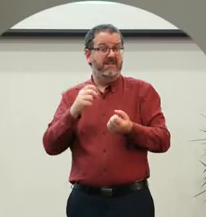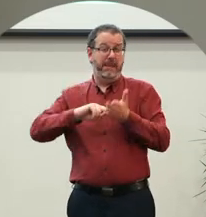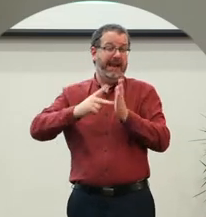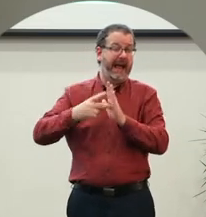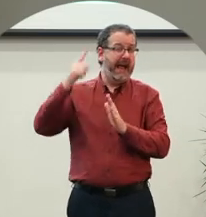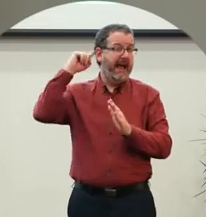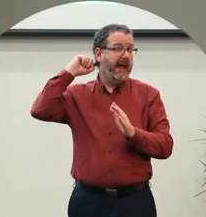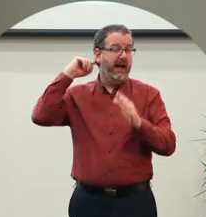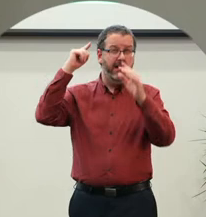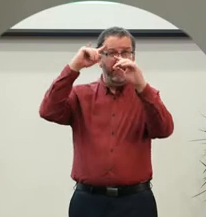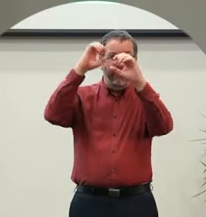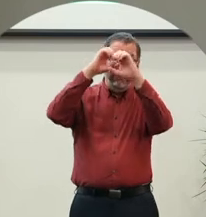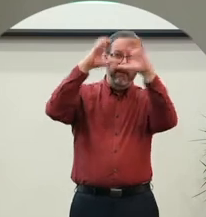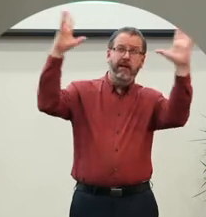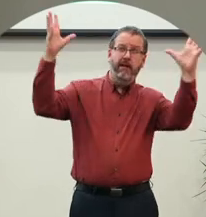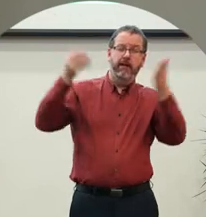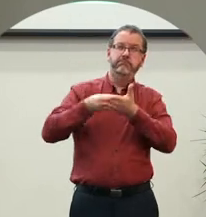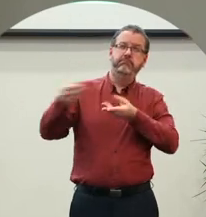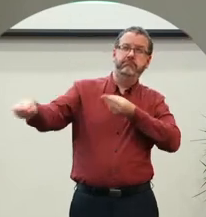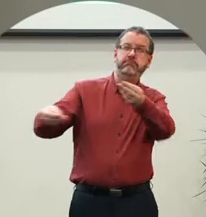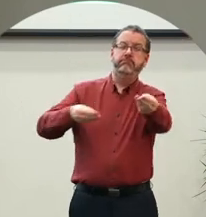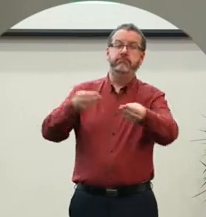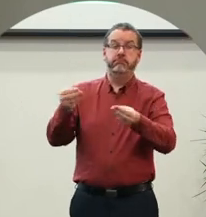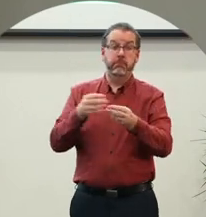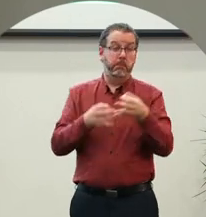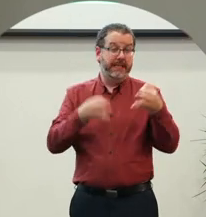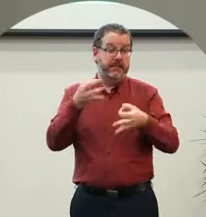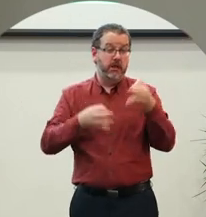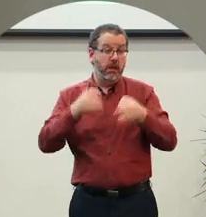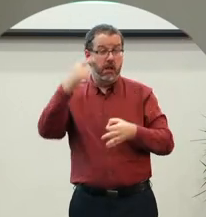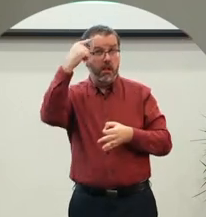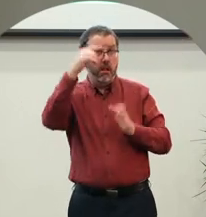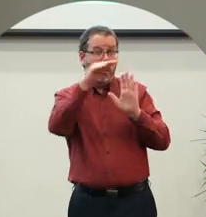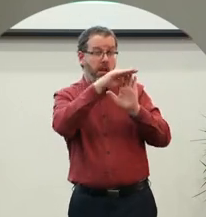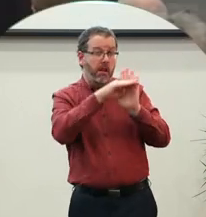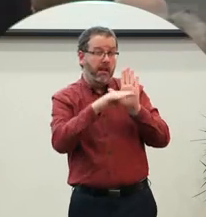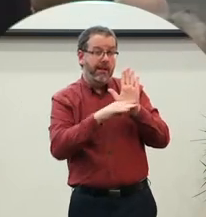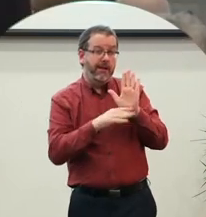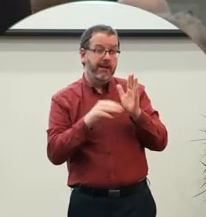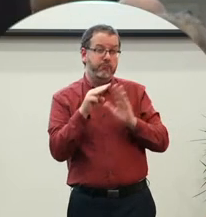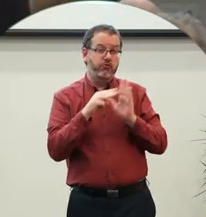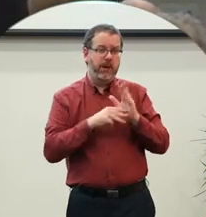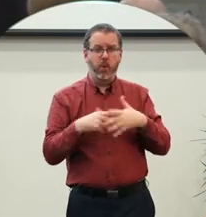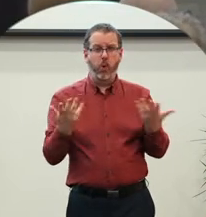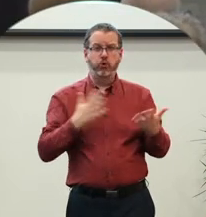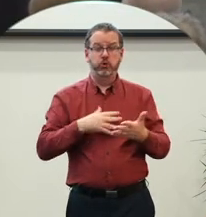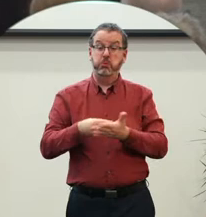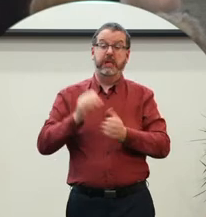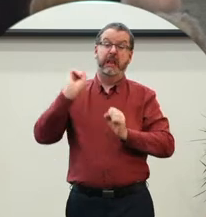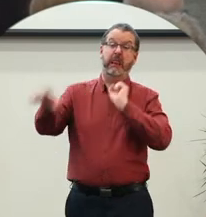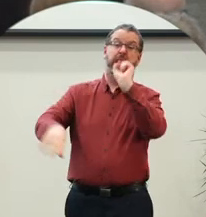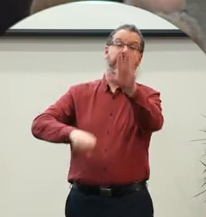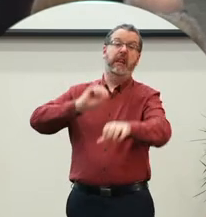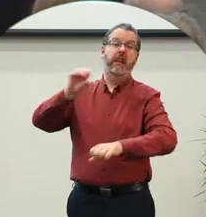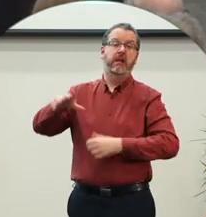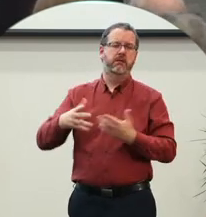And can we describe it as political action, or was it simply throwing money at the problem?